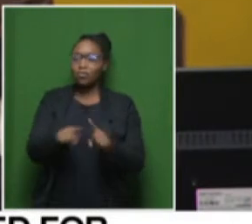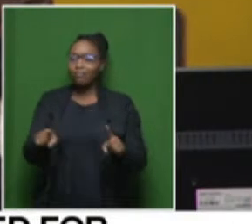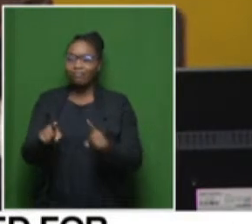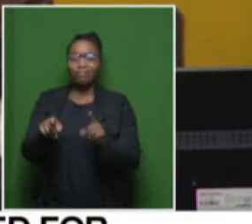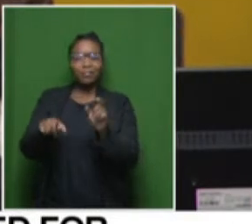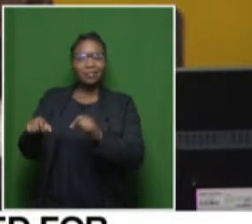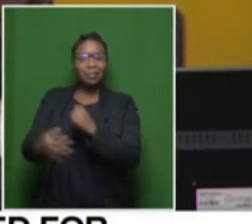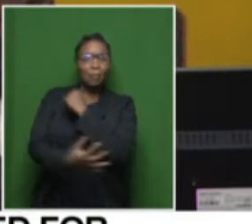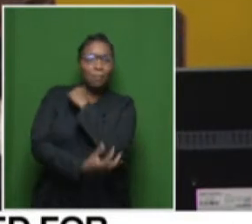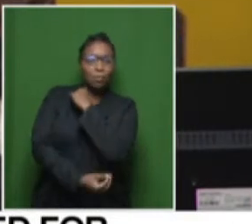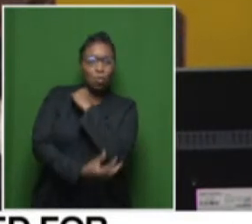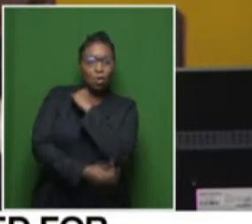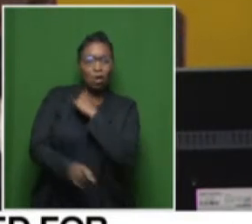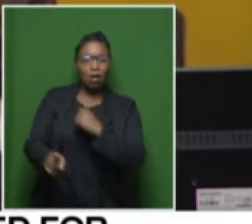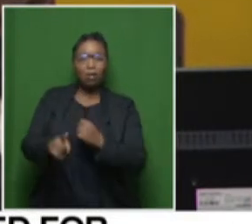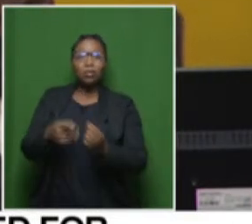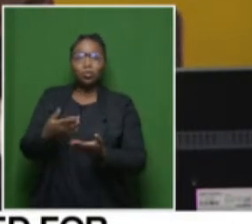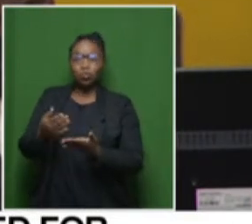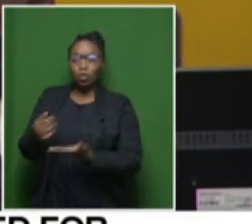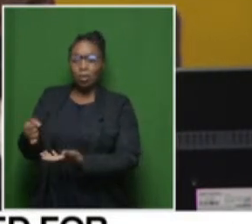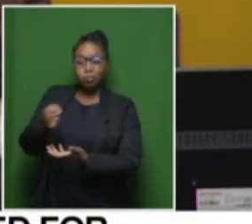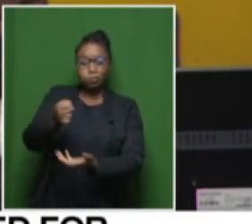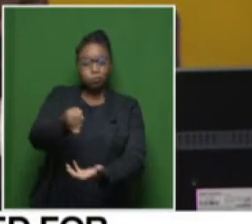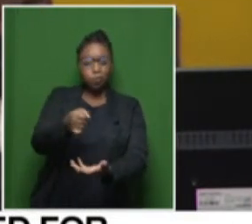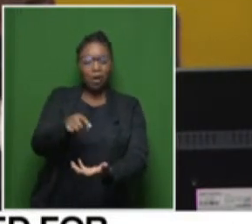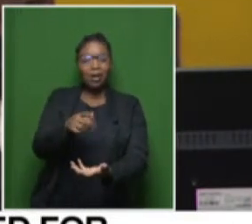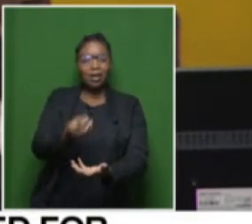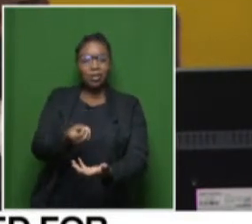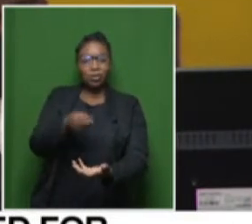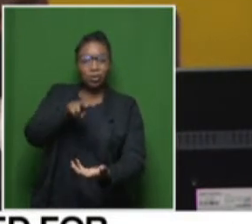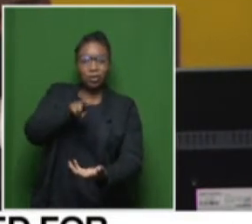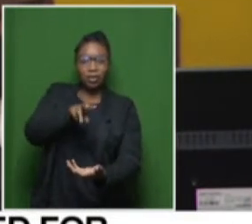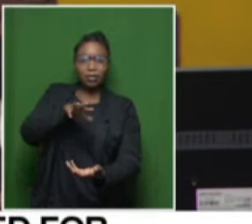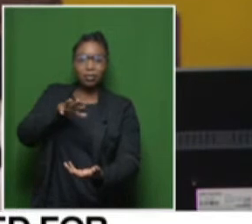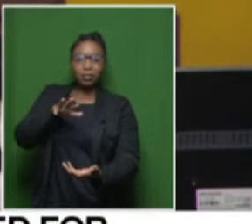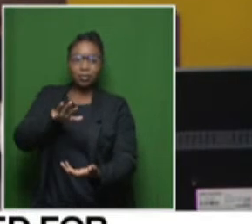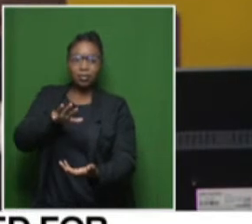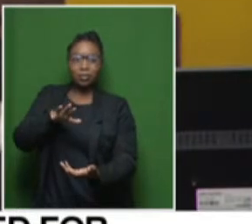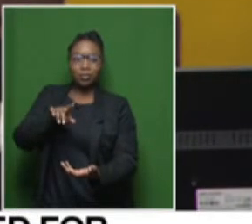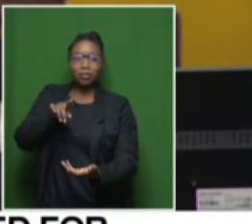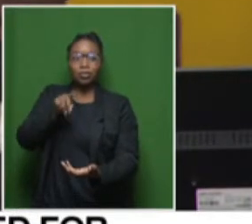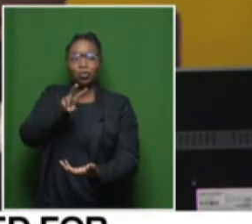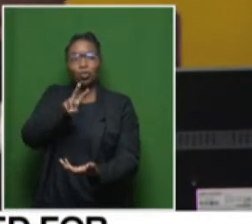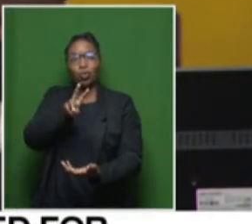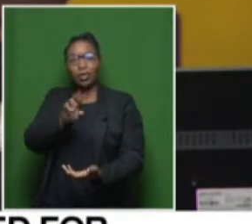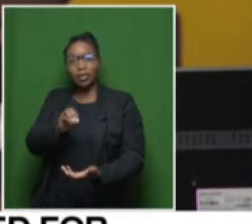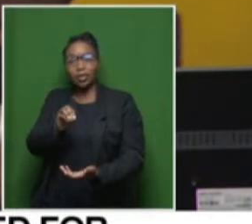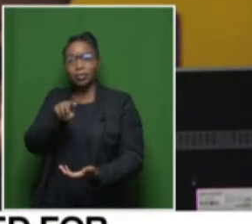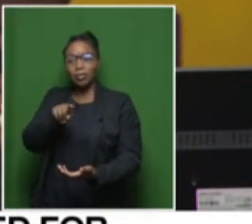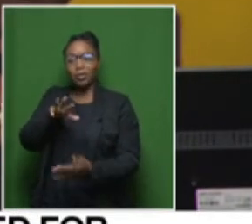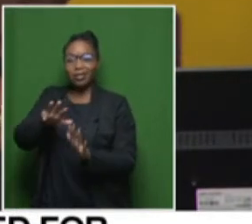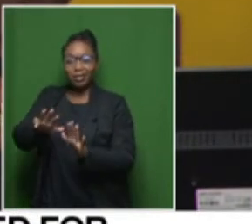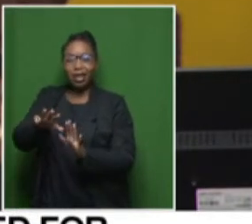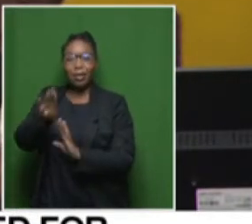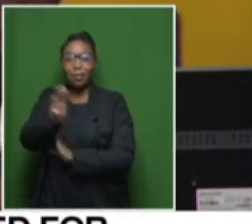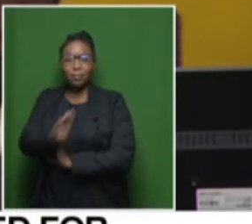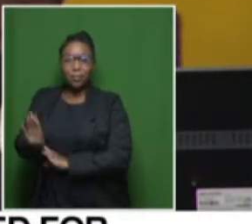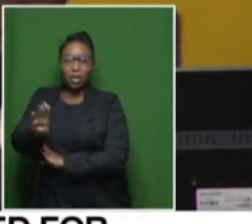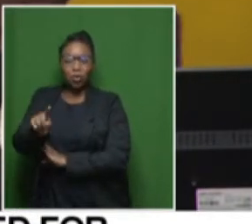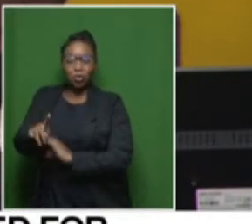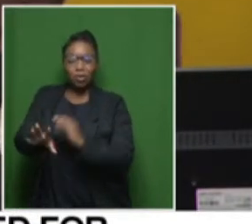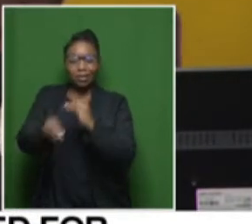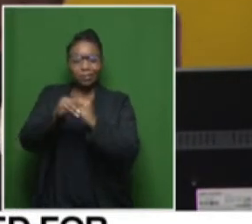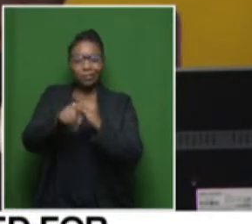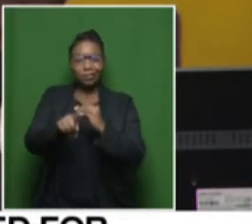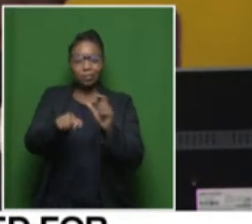28.9 billion is added to the local government's equitable share. Madam Speaker, we are making these allocations to uplift